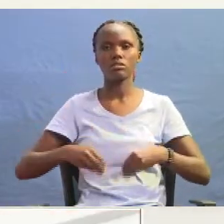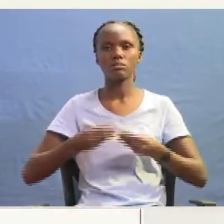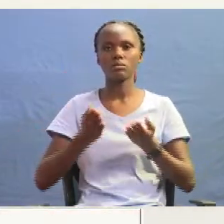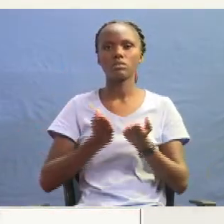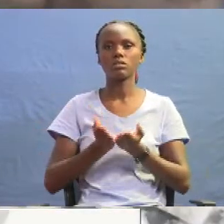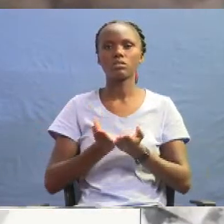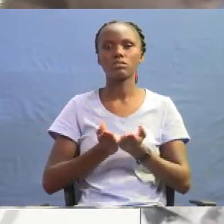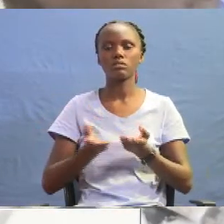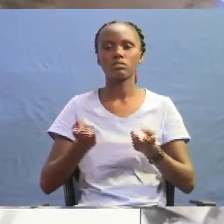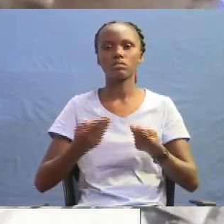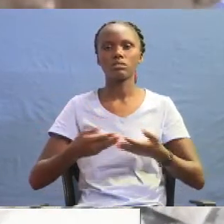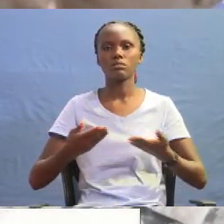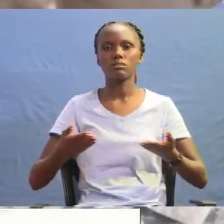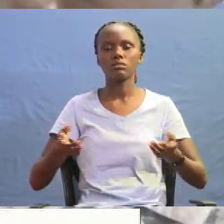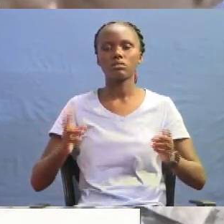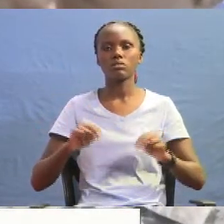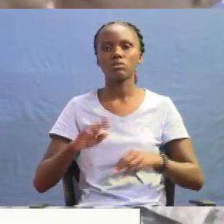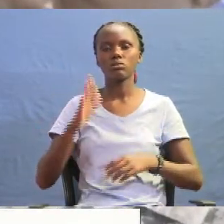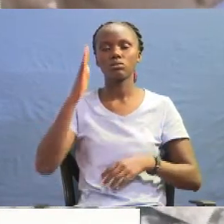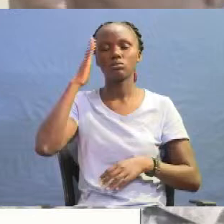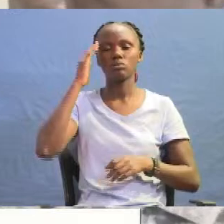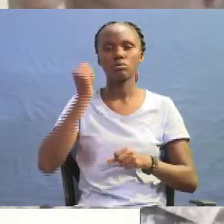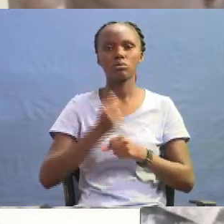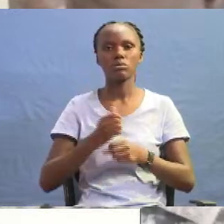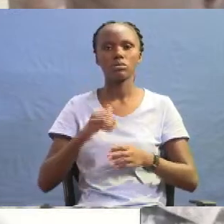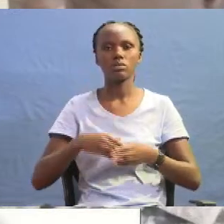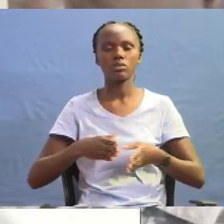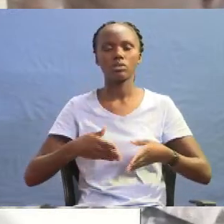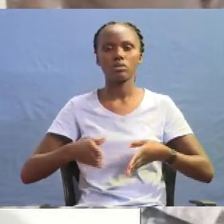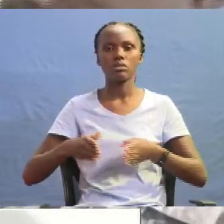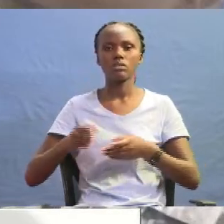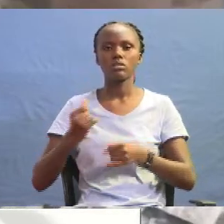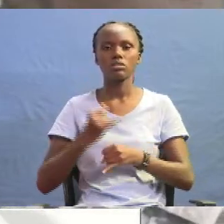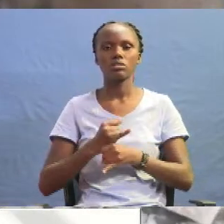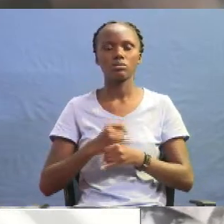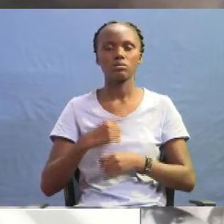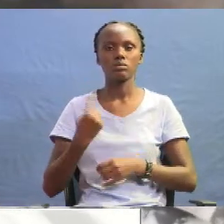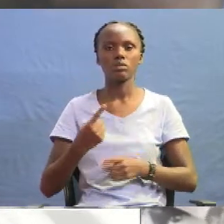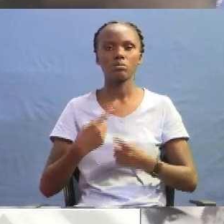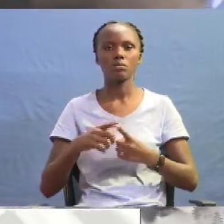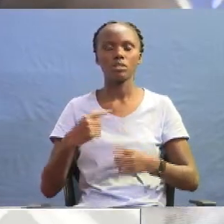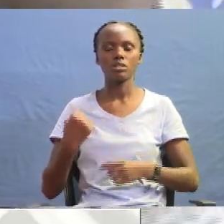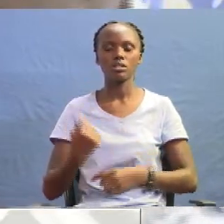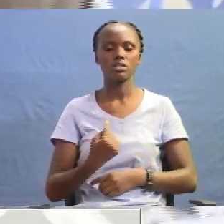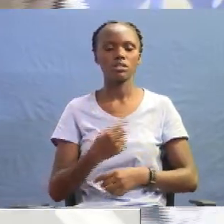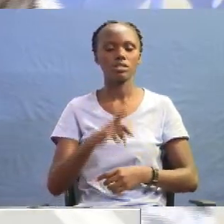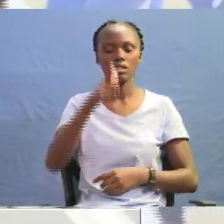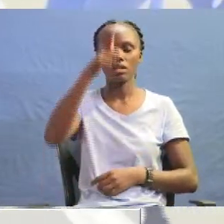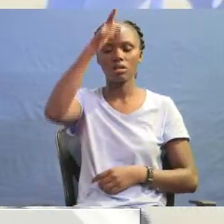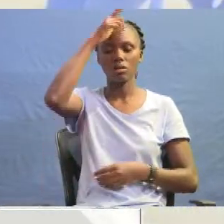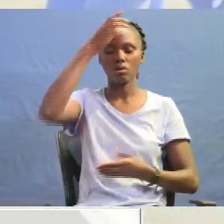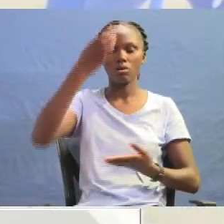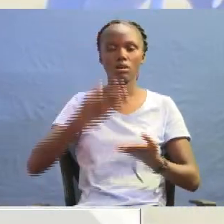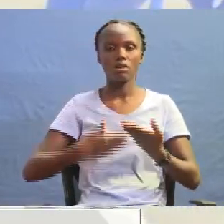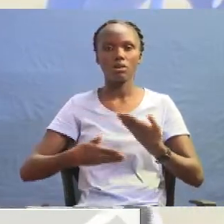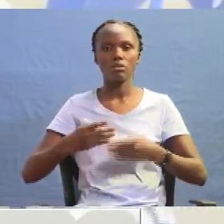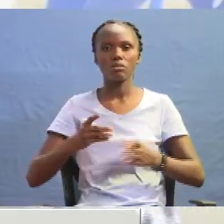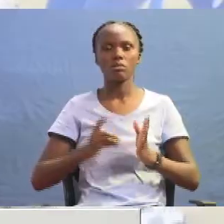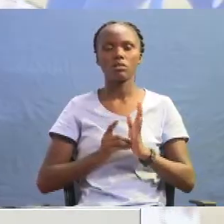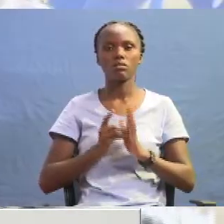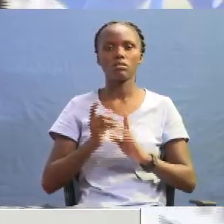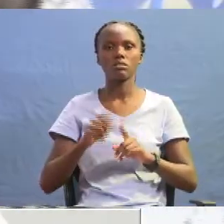construction materials. He said this initiative not only creates jobs but also stimulates the local economy, while urging